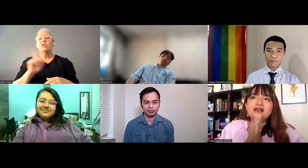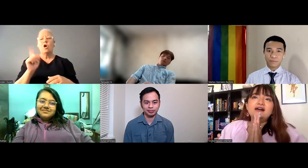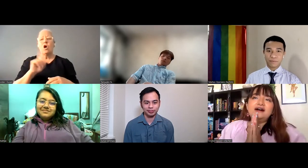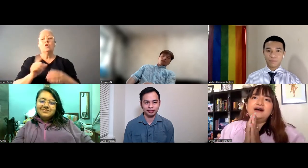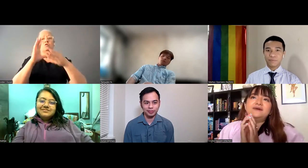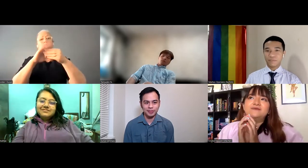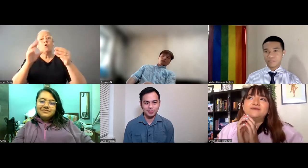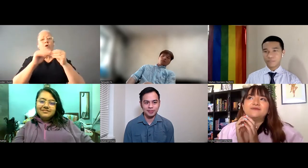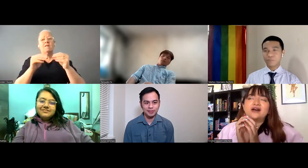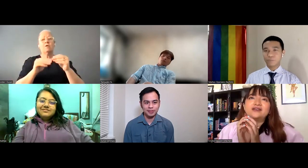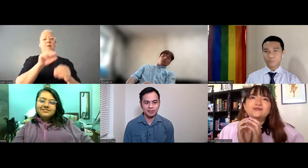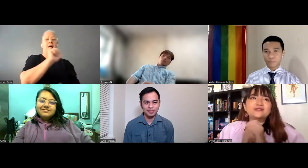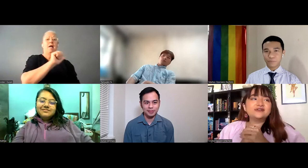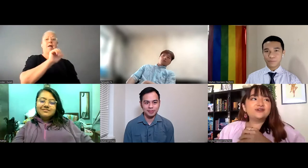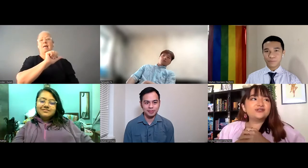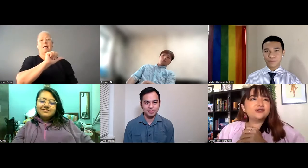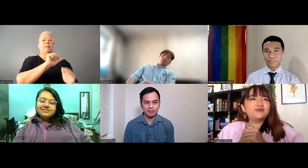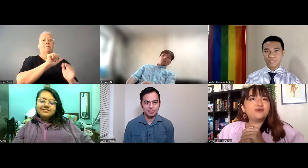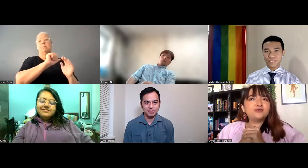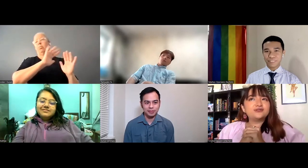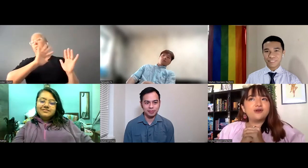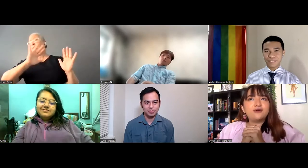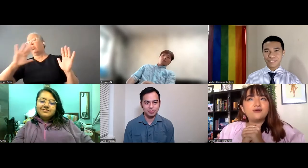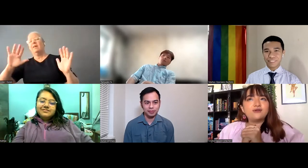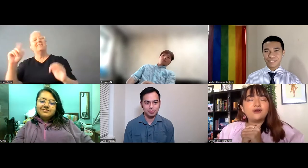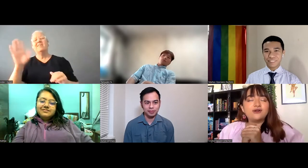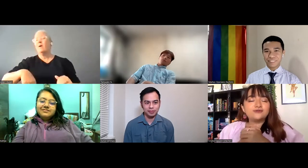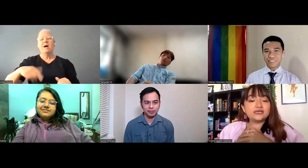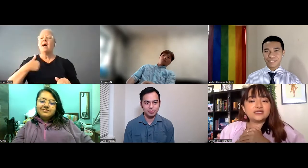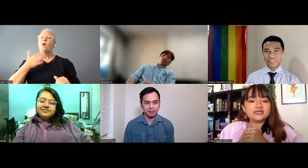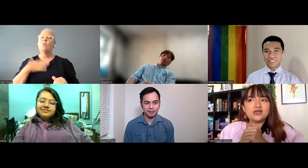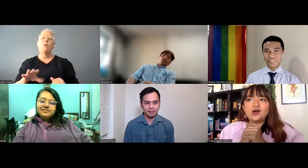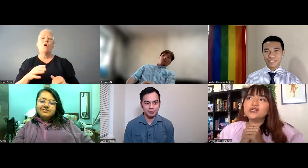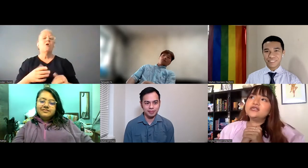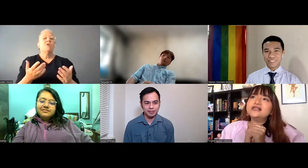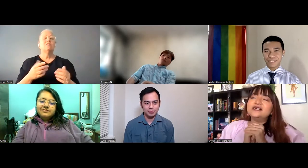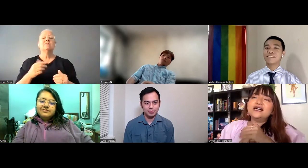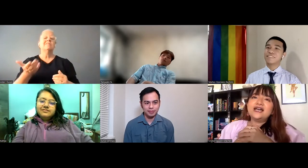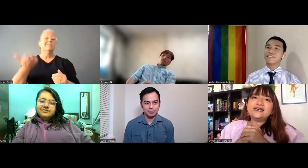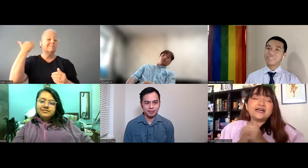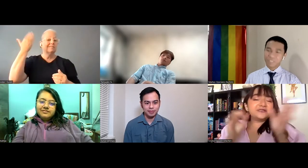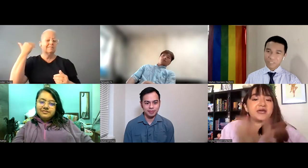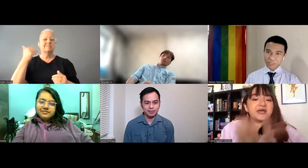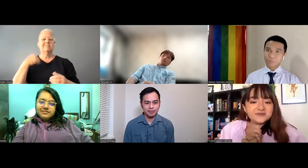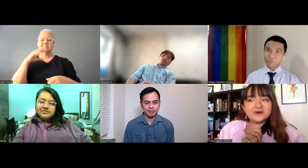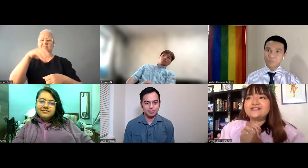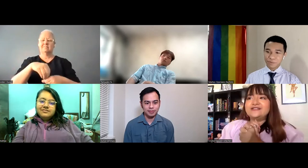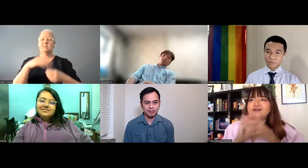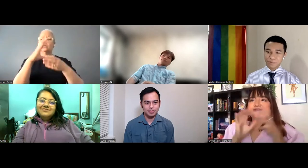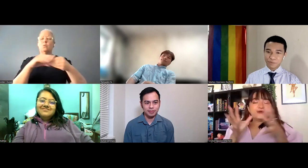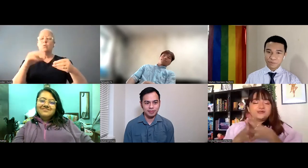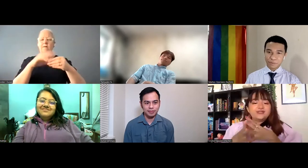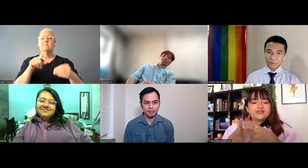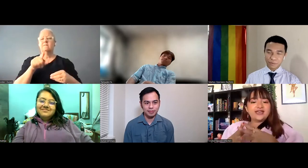arc. I used to audition for this show called Raising Dion. And I didn't get it, but